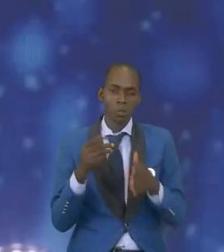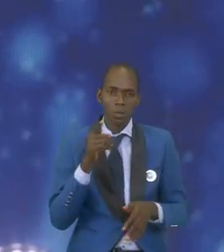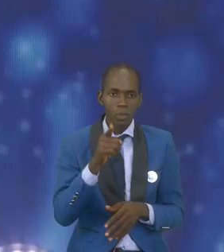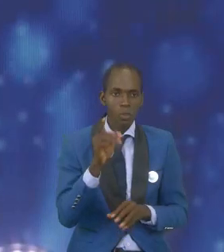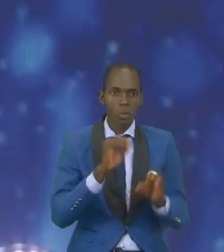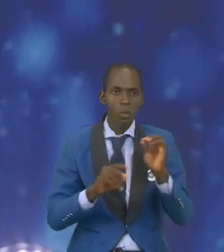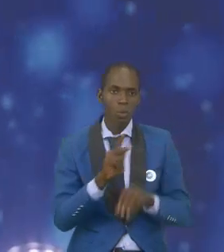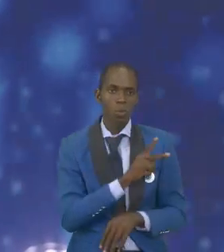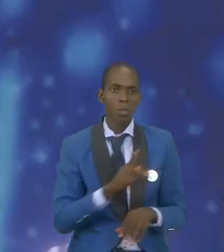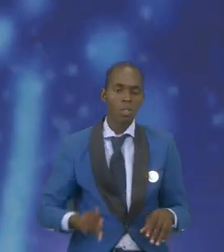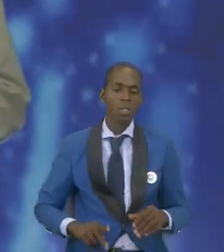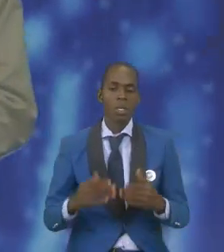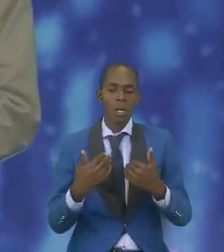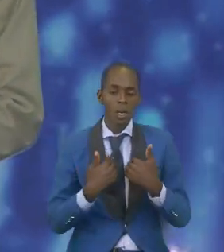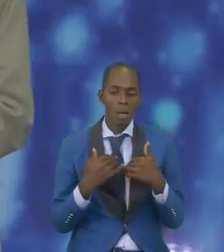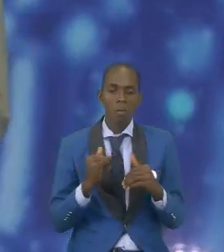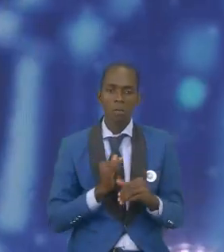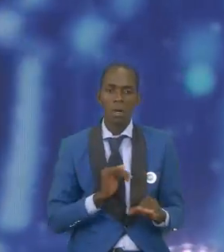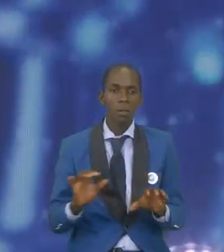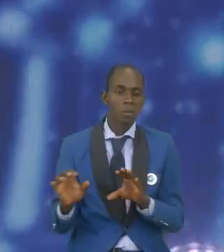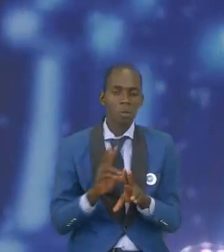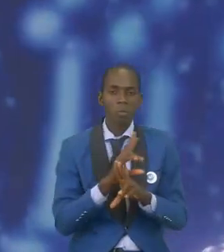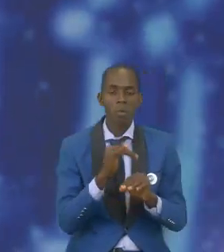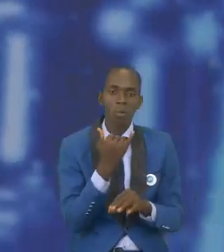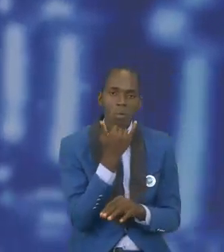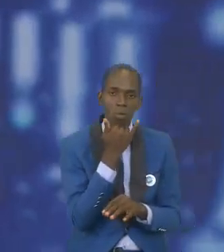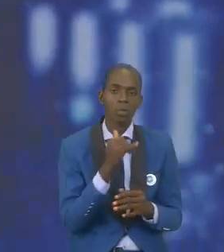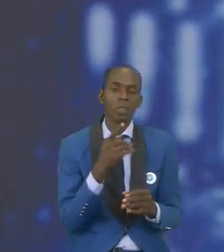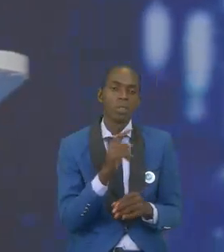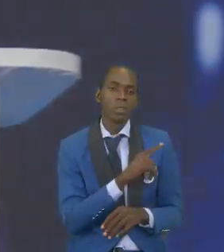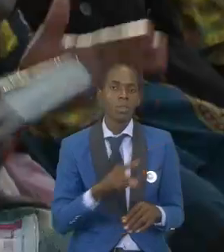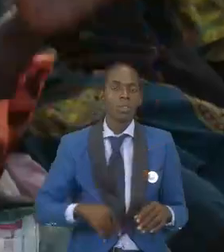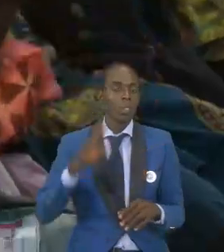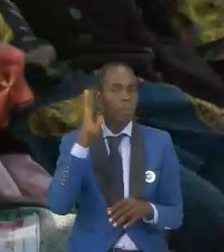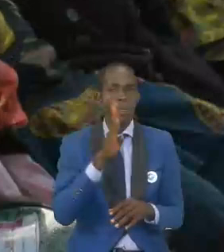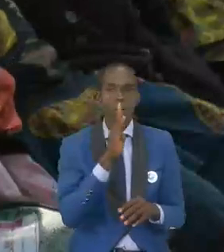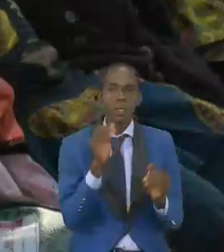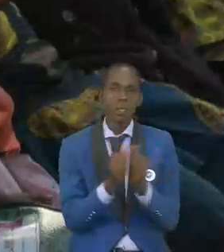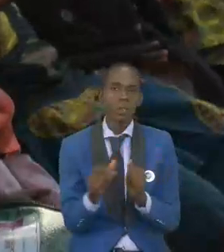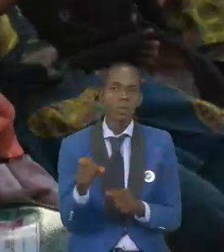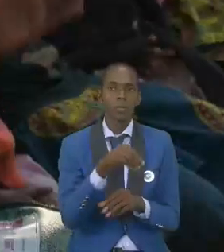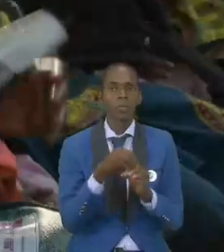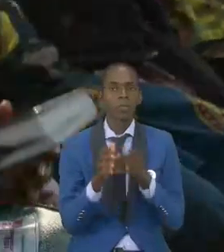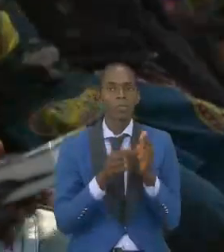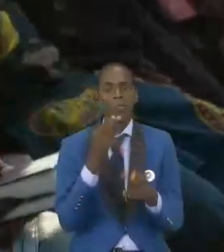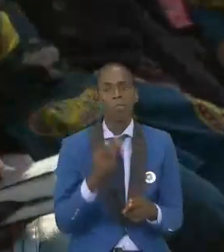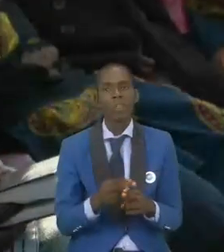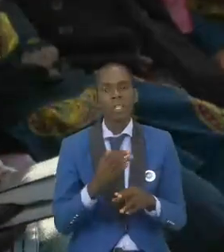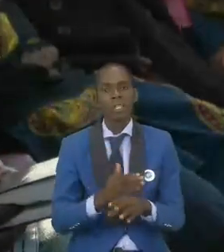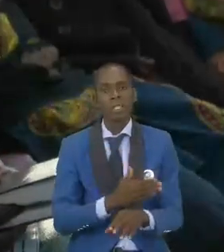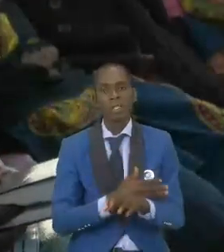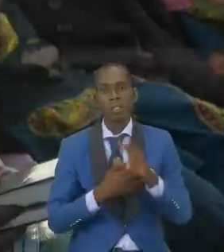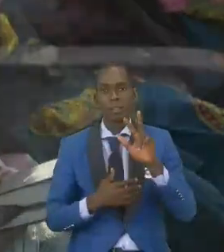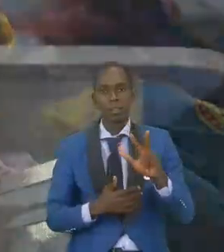have I done no hurt. The Lord will be with you. Look at number three here.